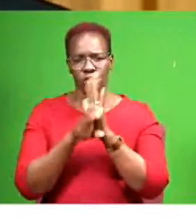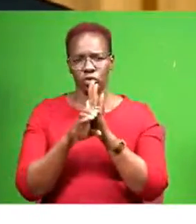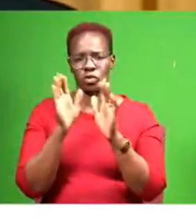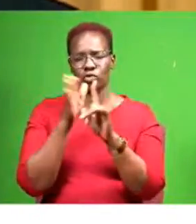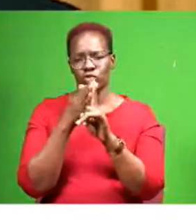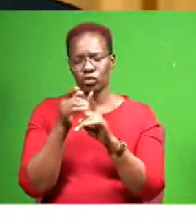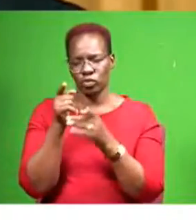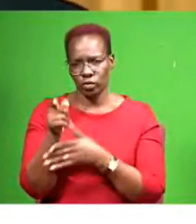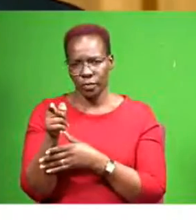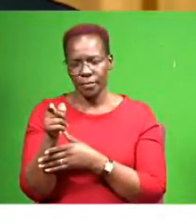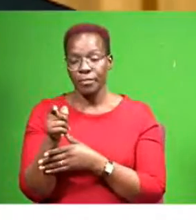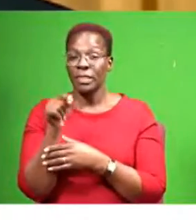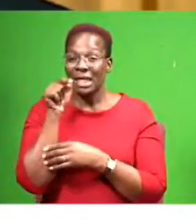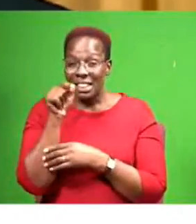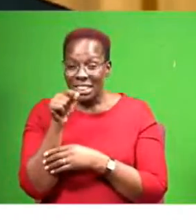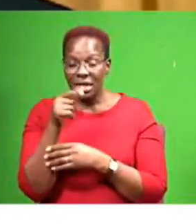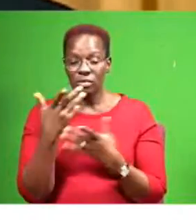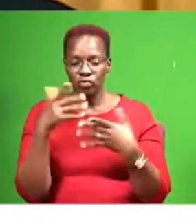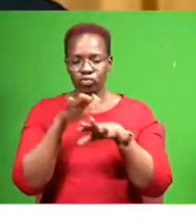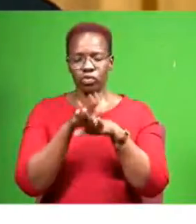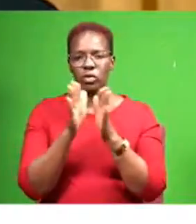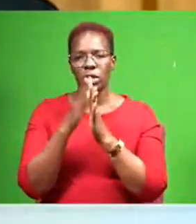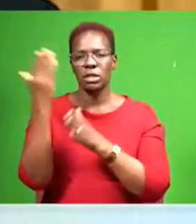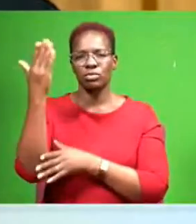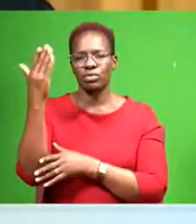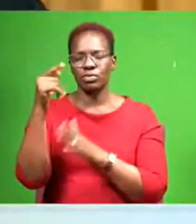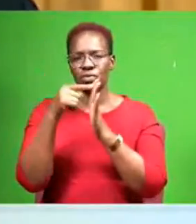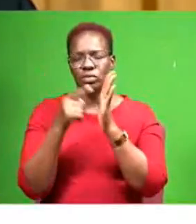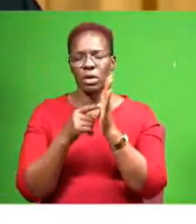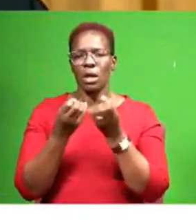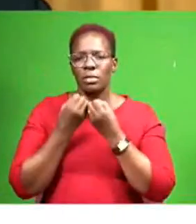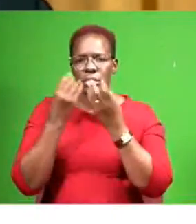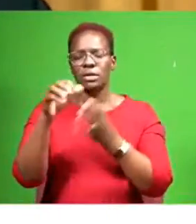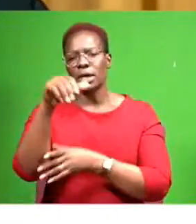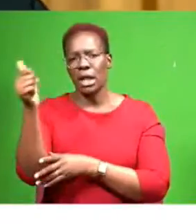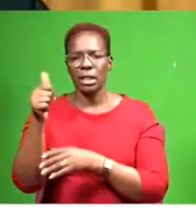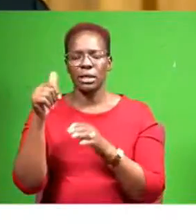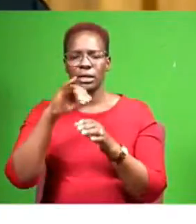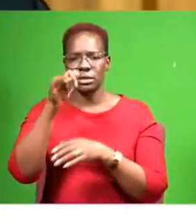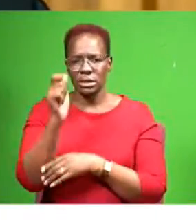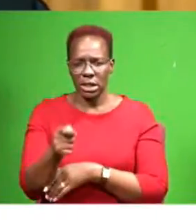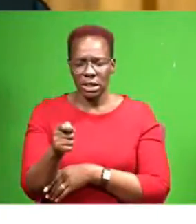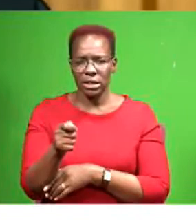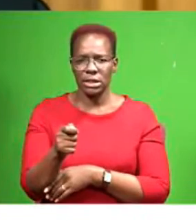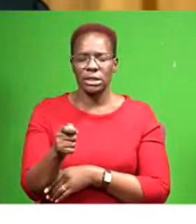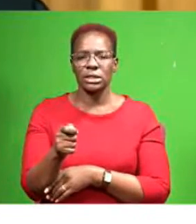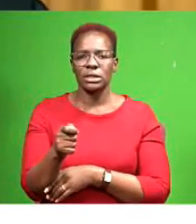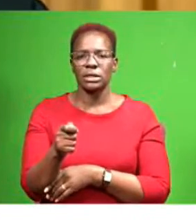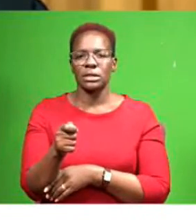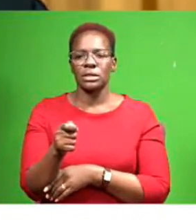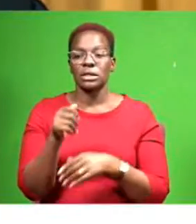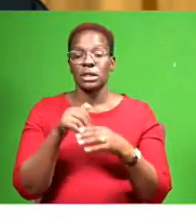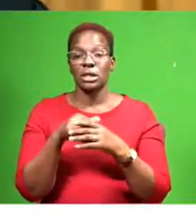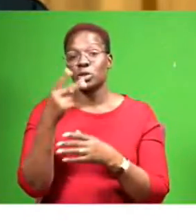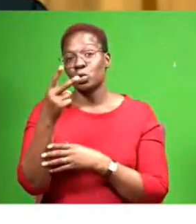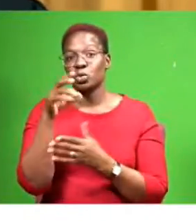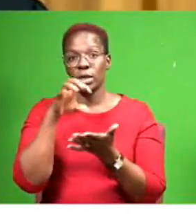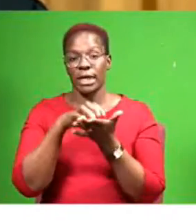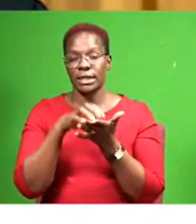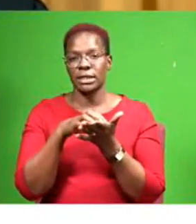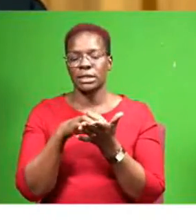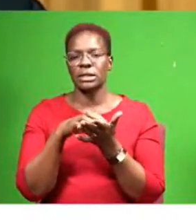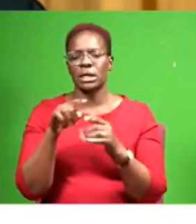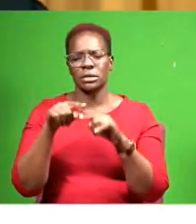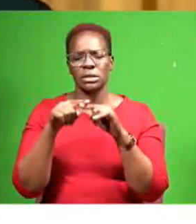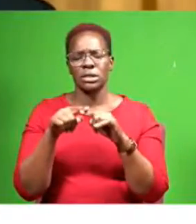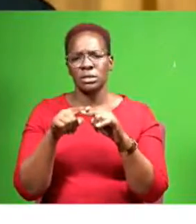persuasive. This is consistent with the sentiments expressed by the learned judges in two of the cases that were relied